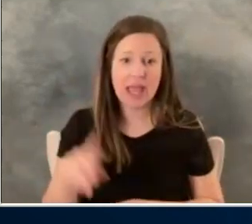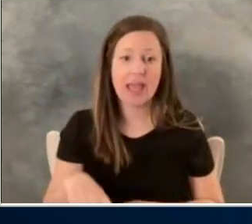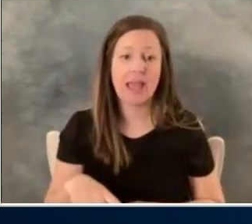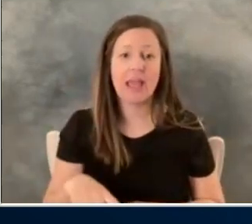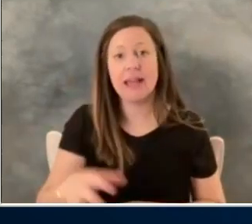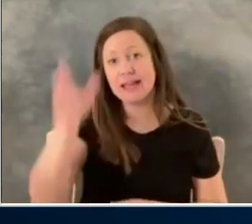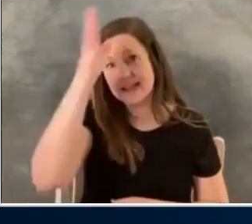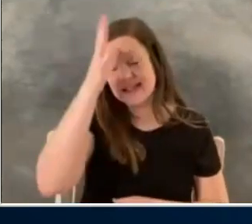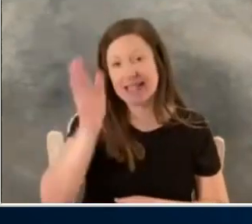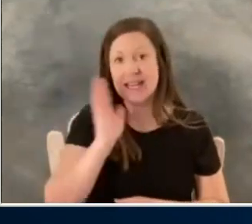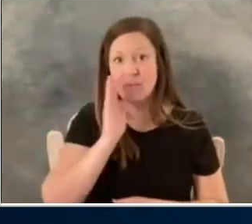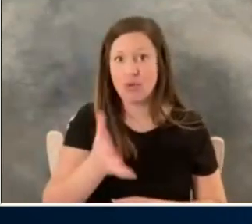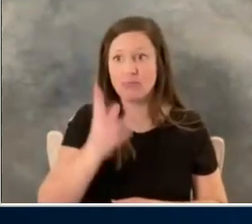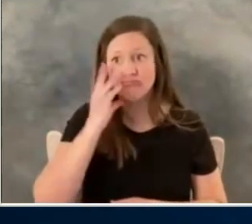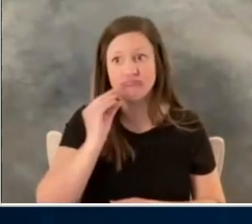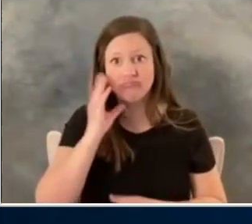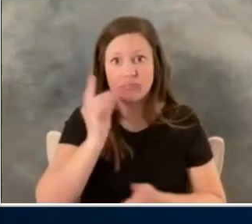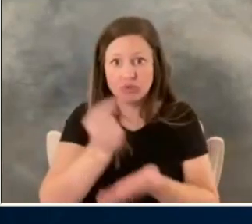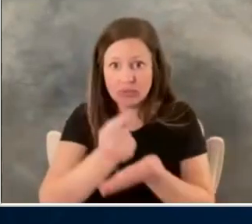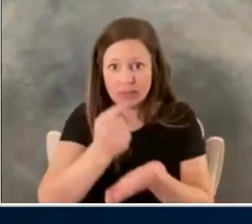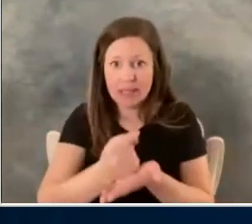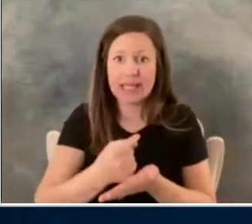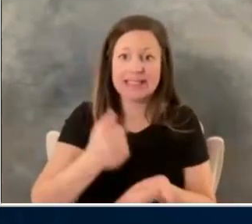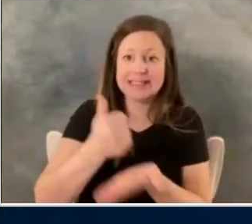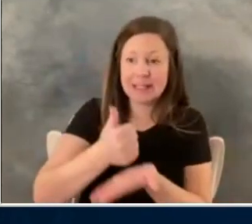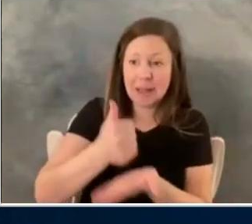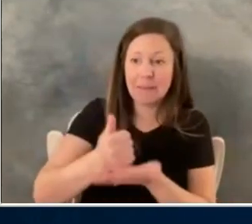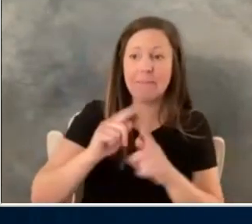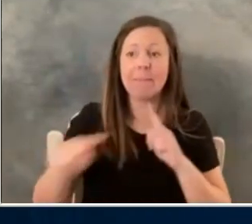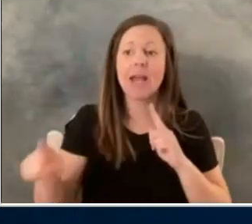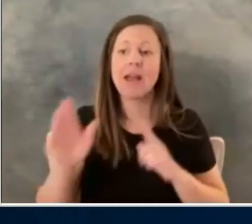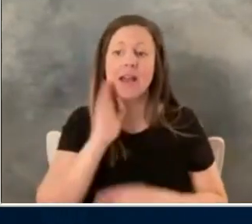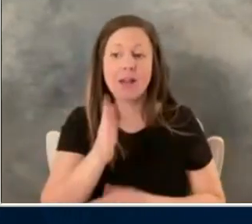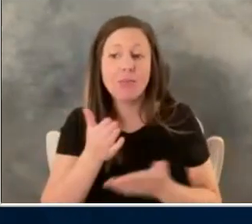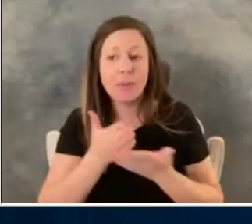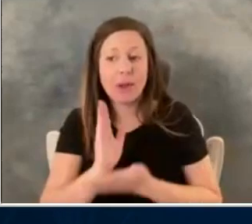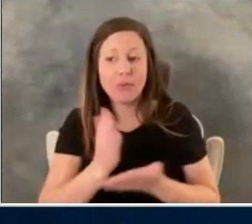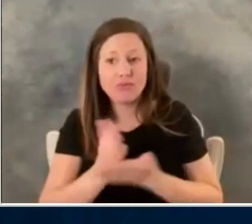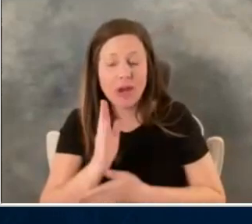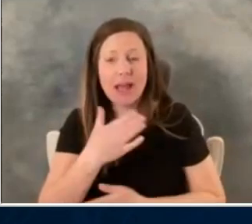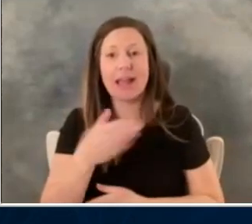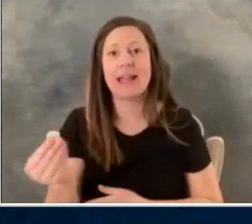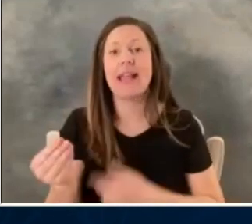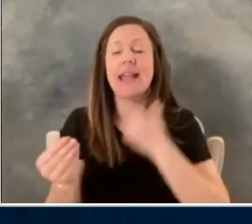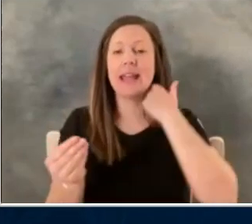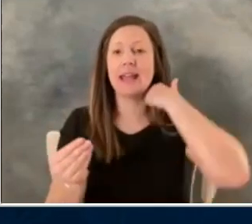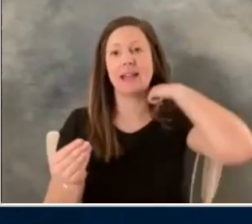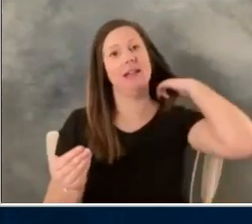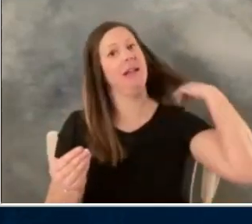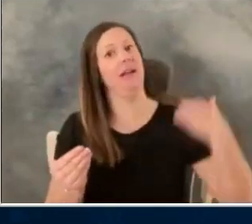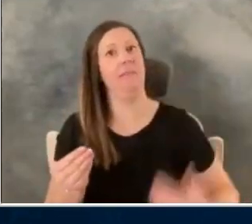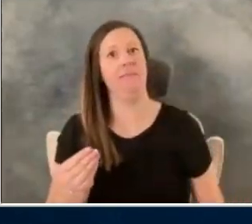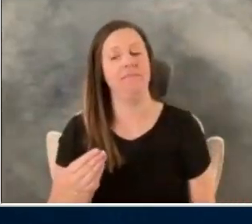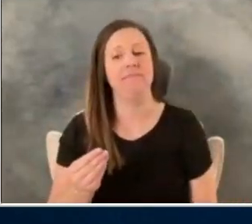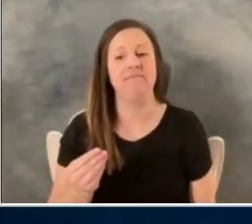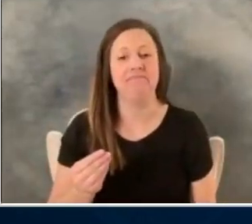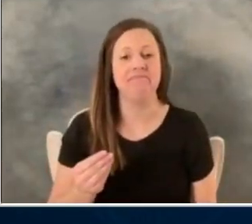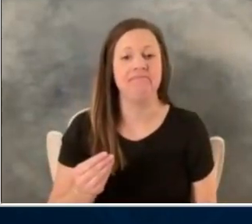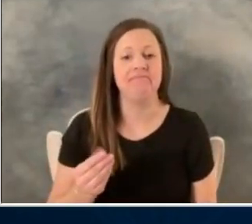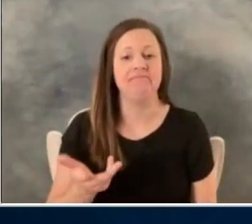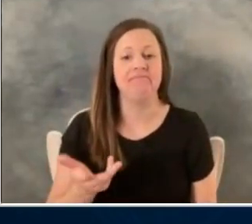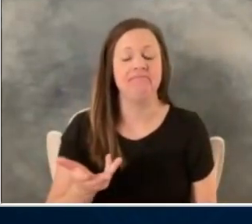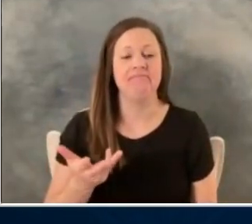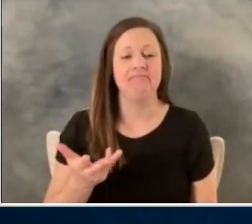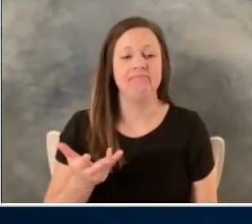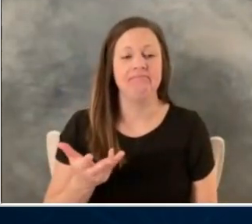treatments, but that he would be okay, and they didn't have a lot